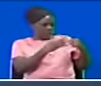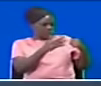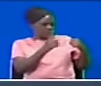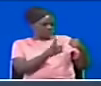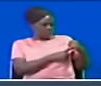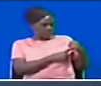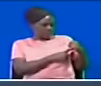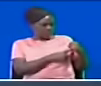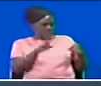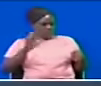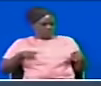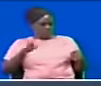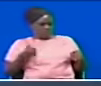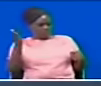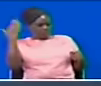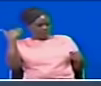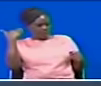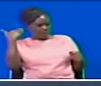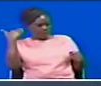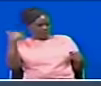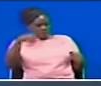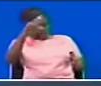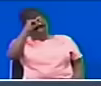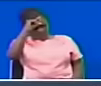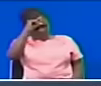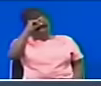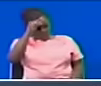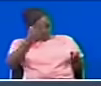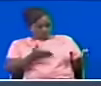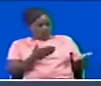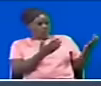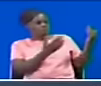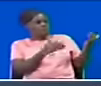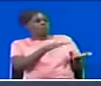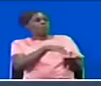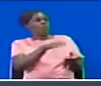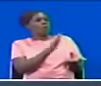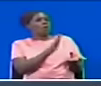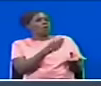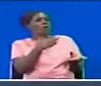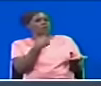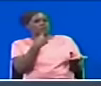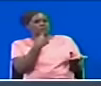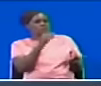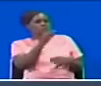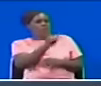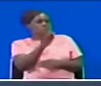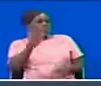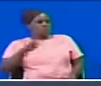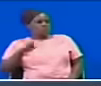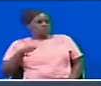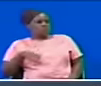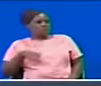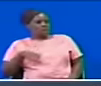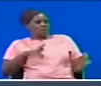had 86 women in the previous government. We're hoping for many more. And I'd just like to appeal to the women reps